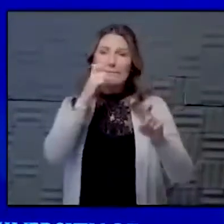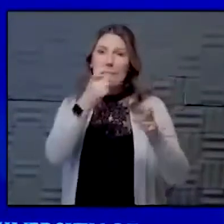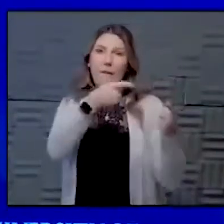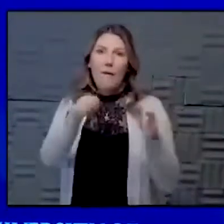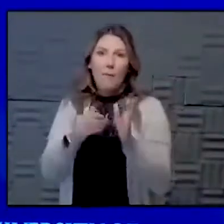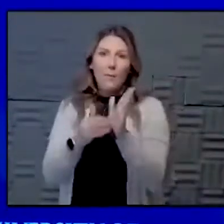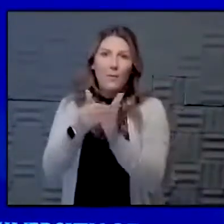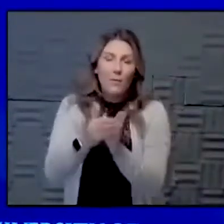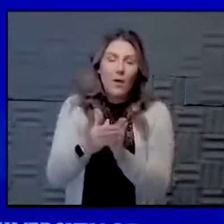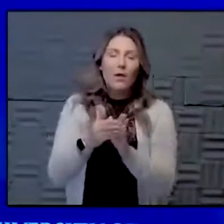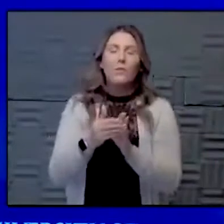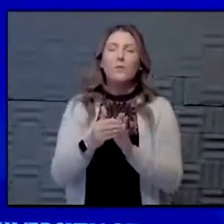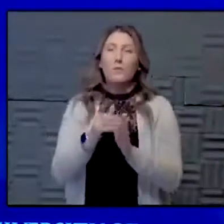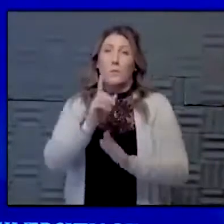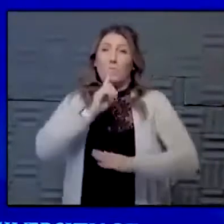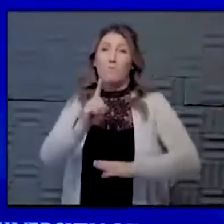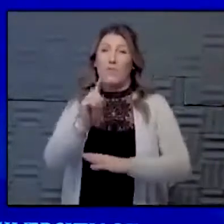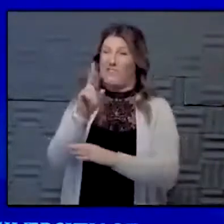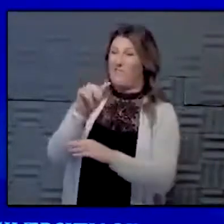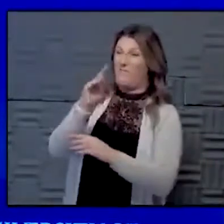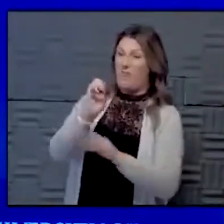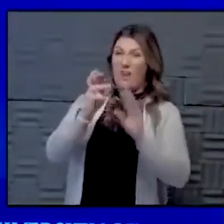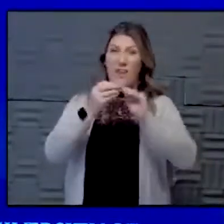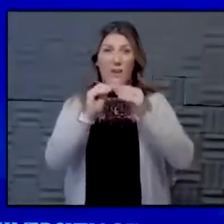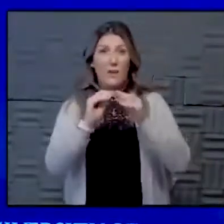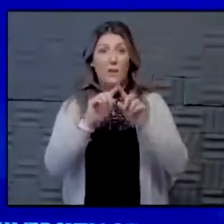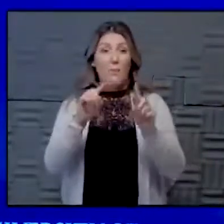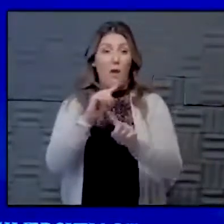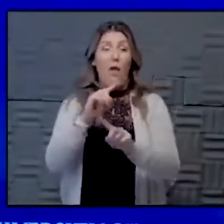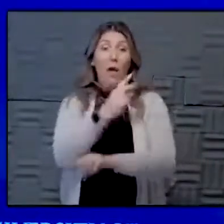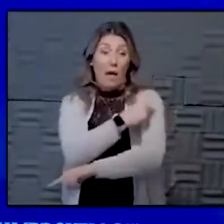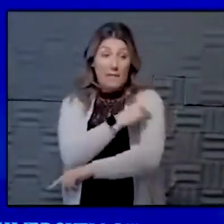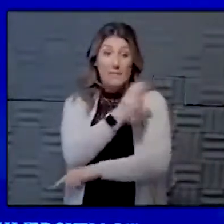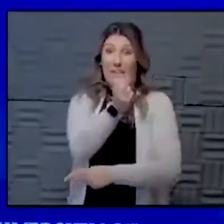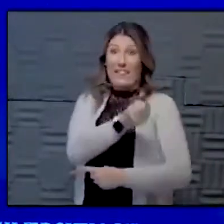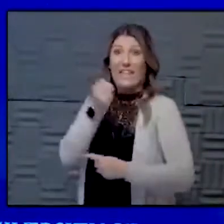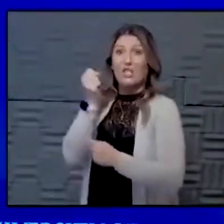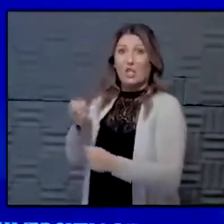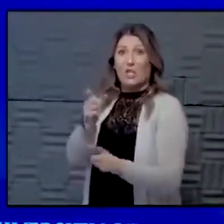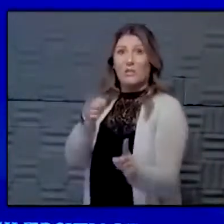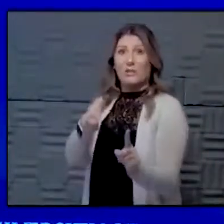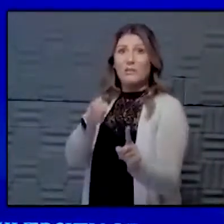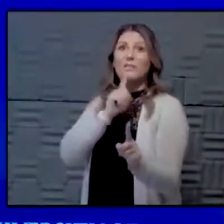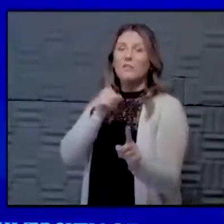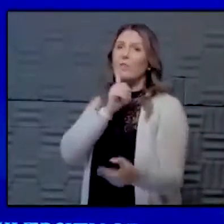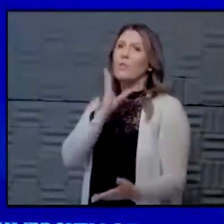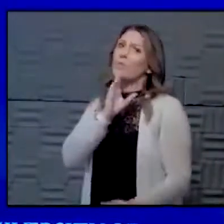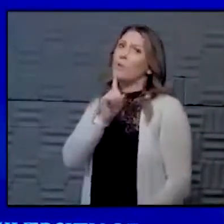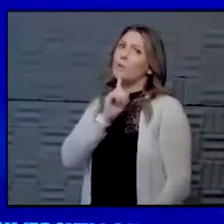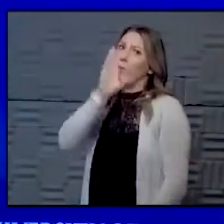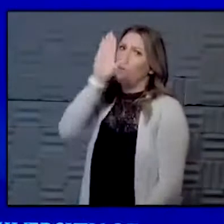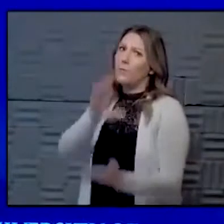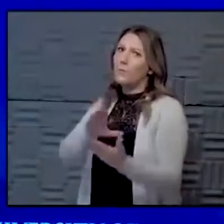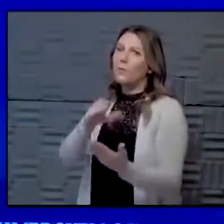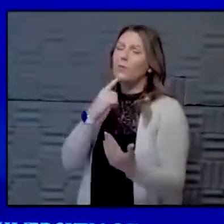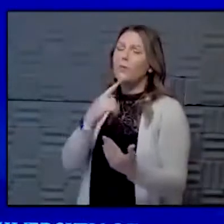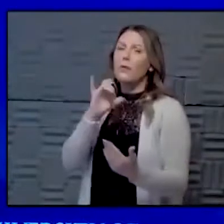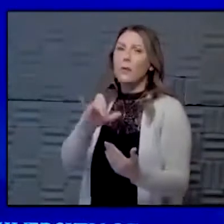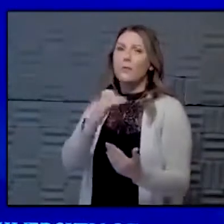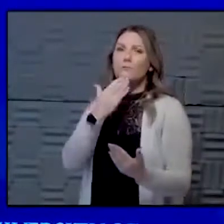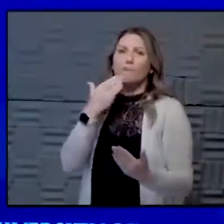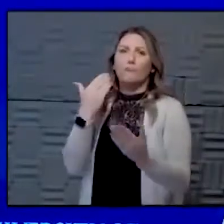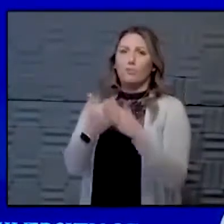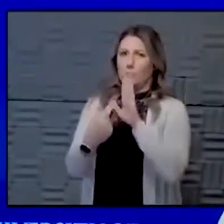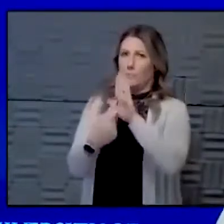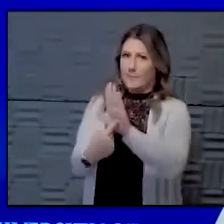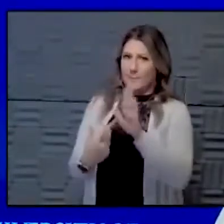But the hospitalizations are a really important bellwether, and hospitalizations are really down. And so I think that's a really good